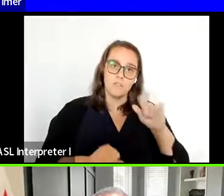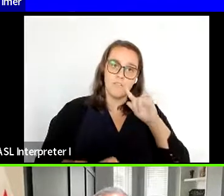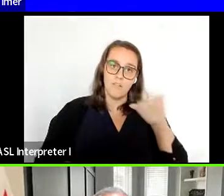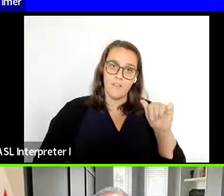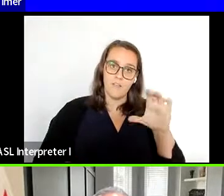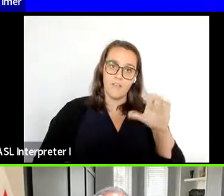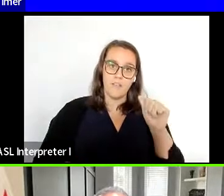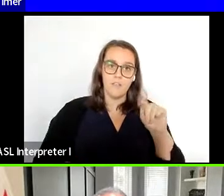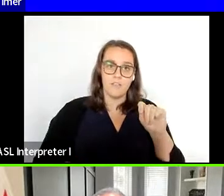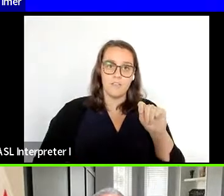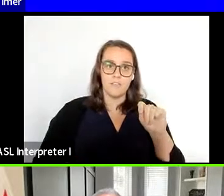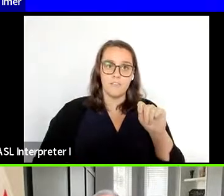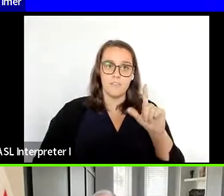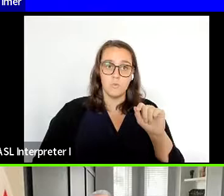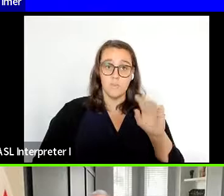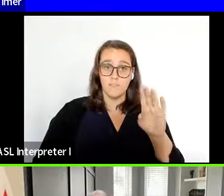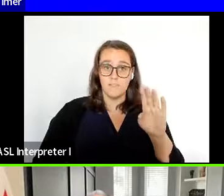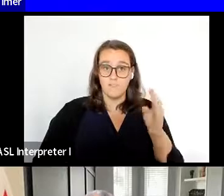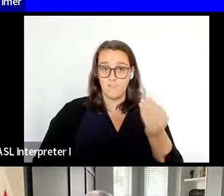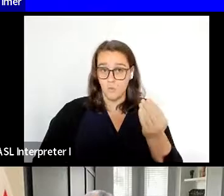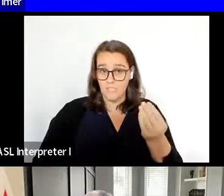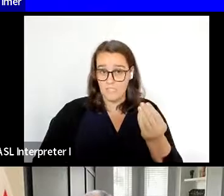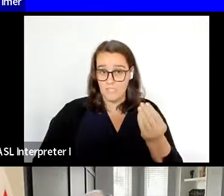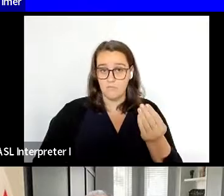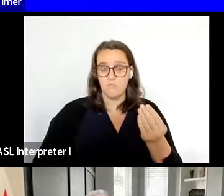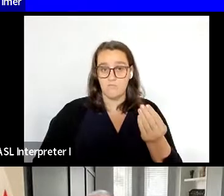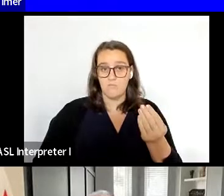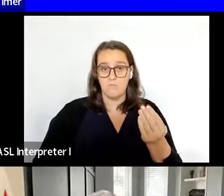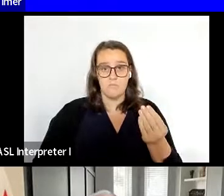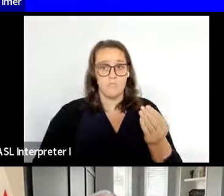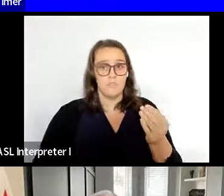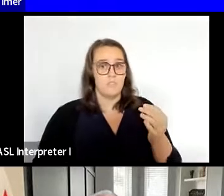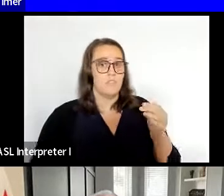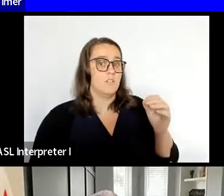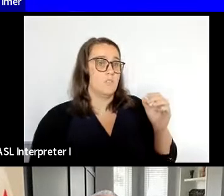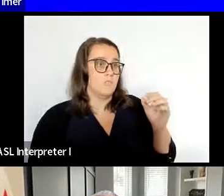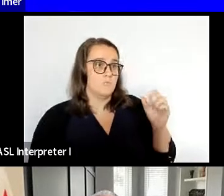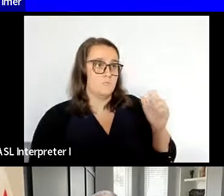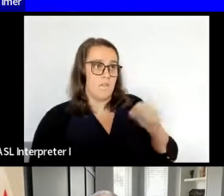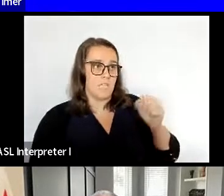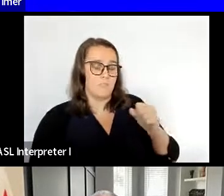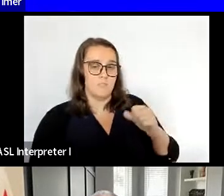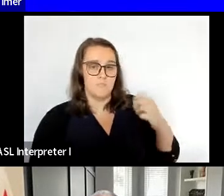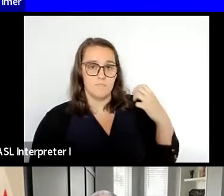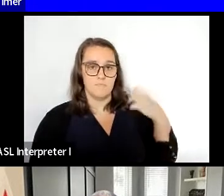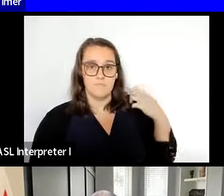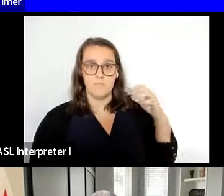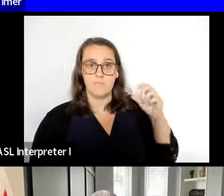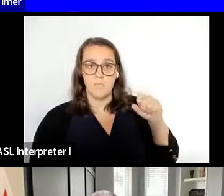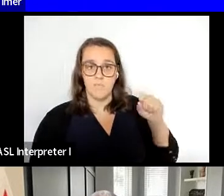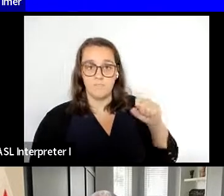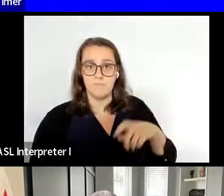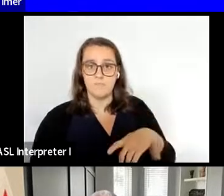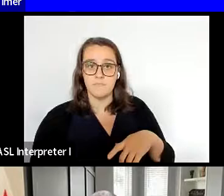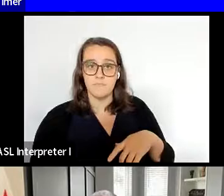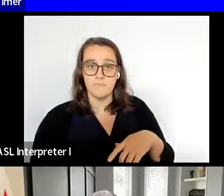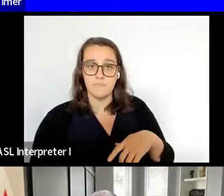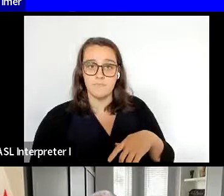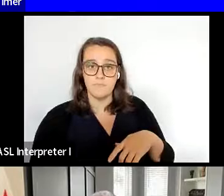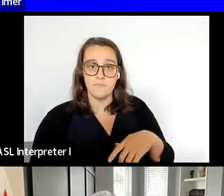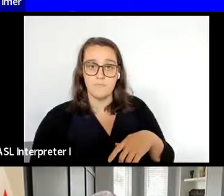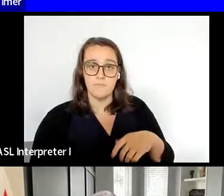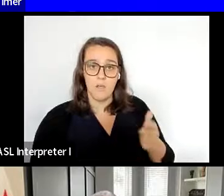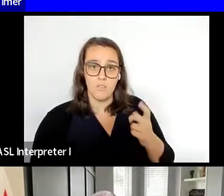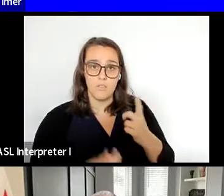Yes. Is there any further questions